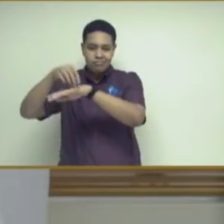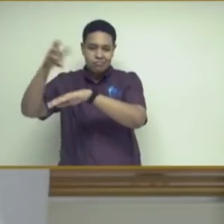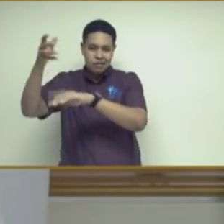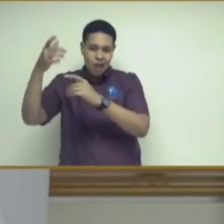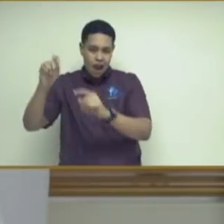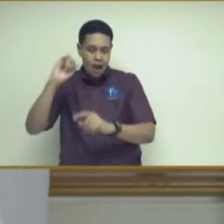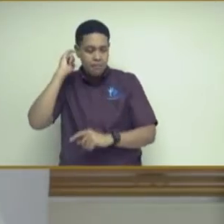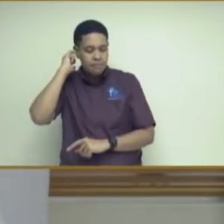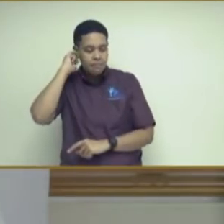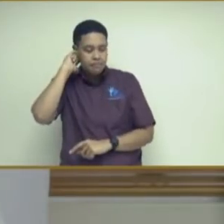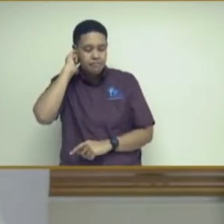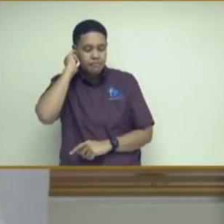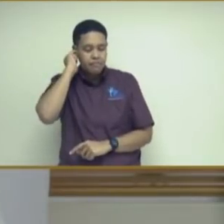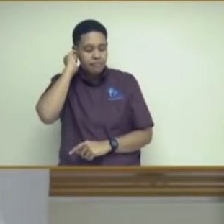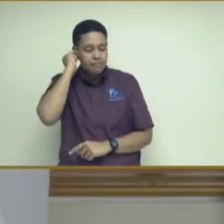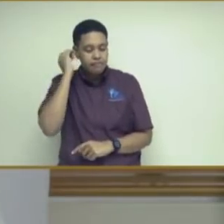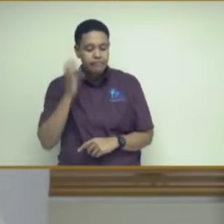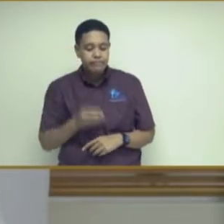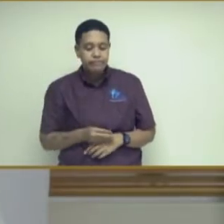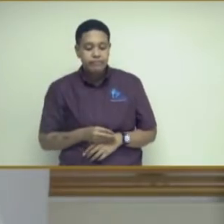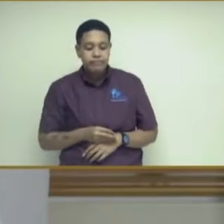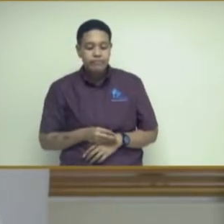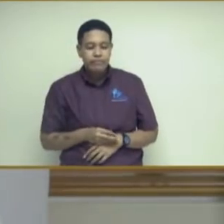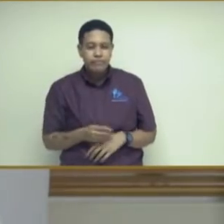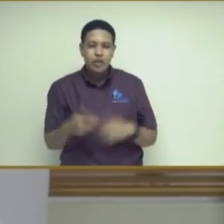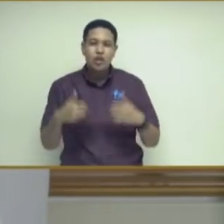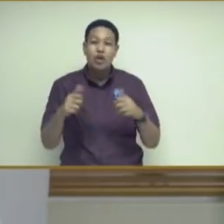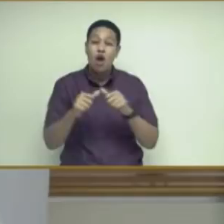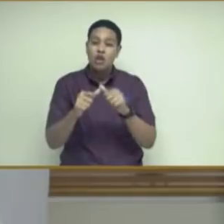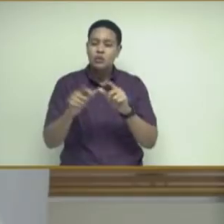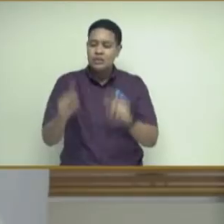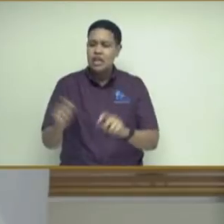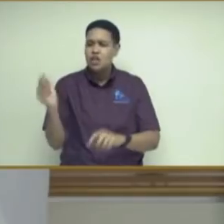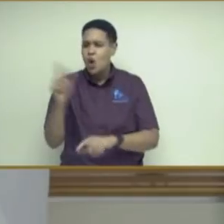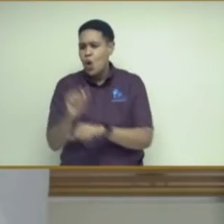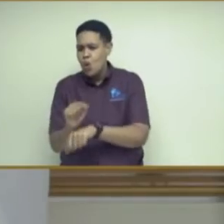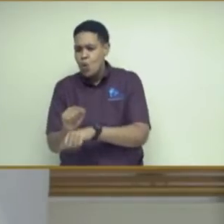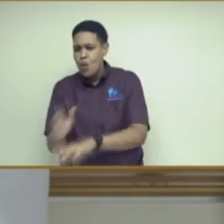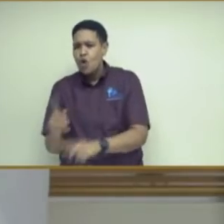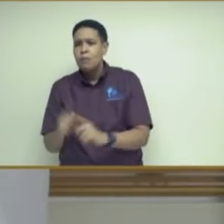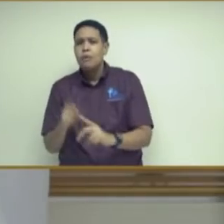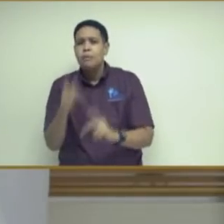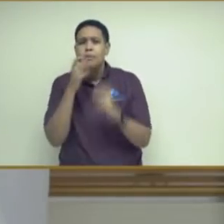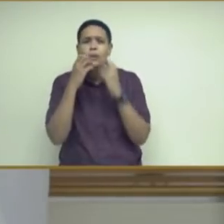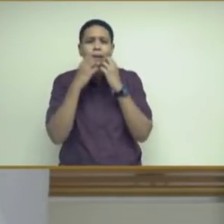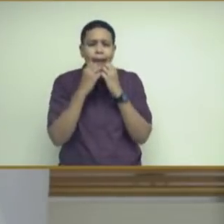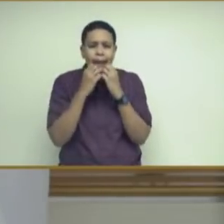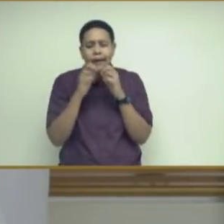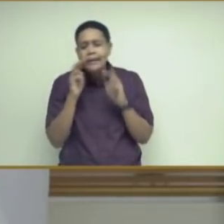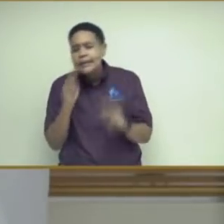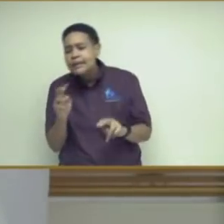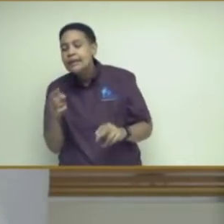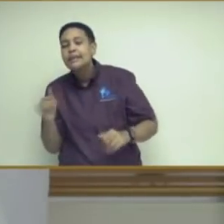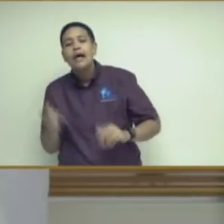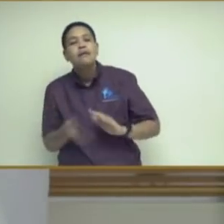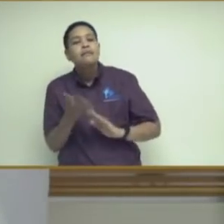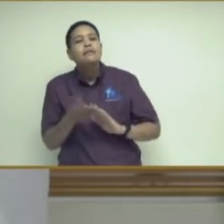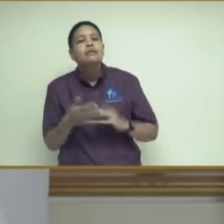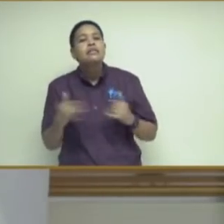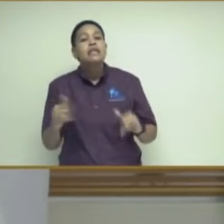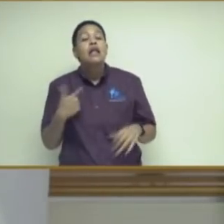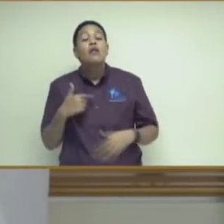program to test all infirmary workers, our caregivers across the country, and that process is ongoing. We have done